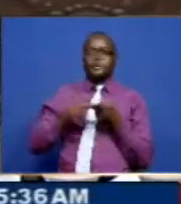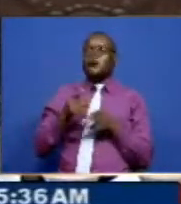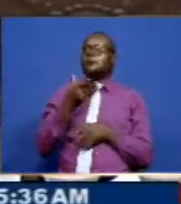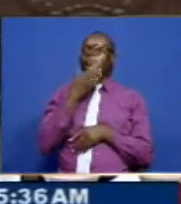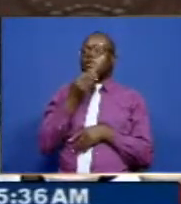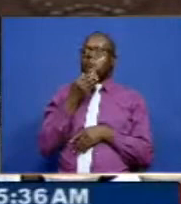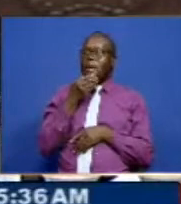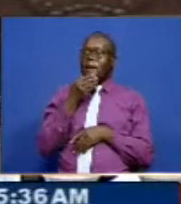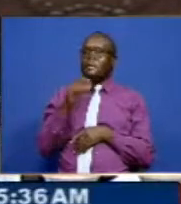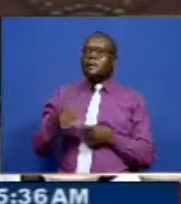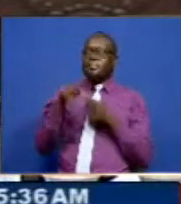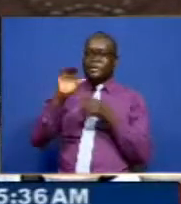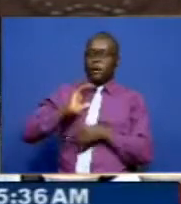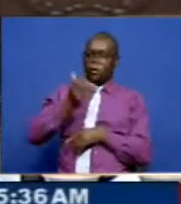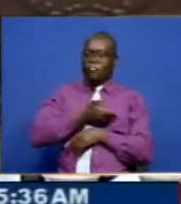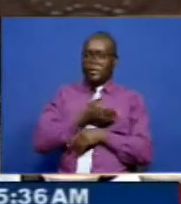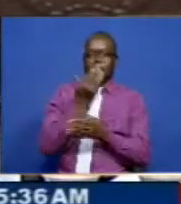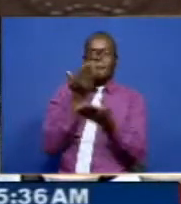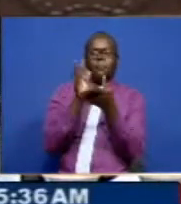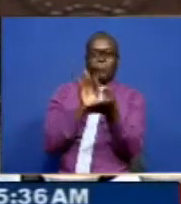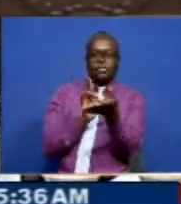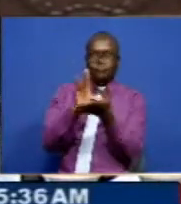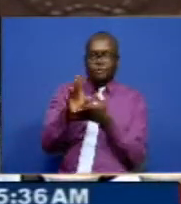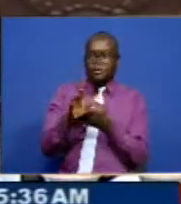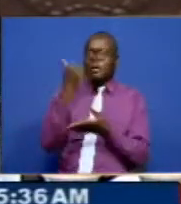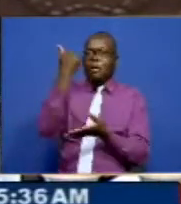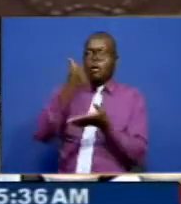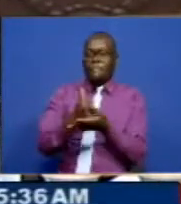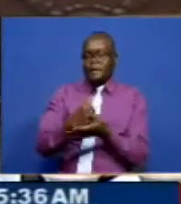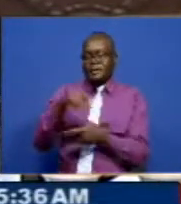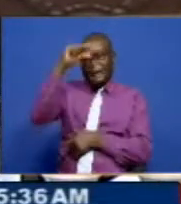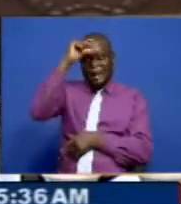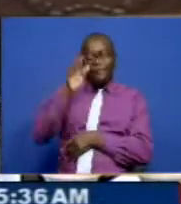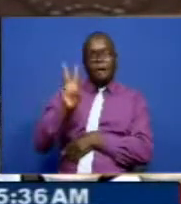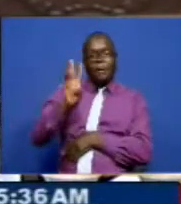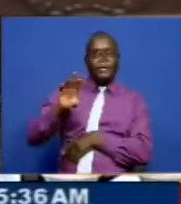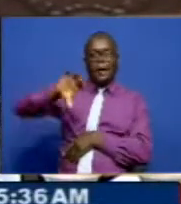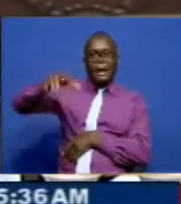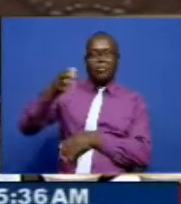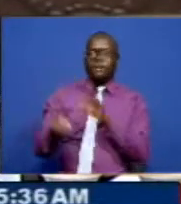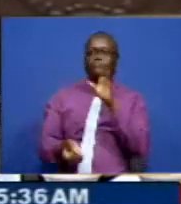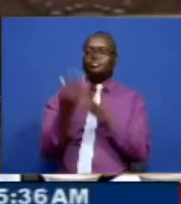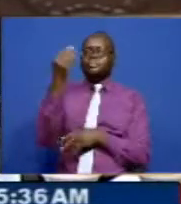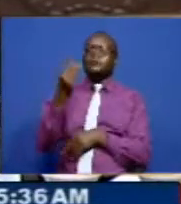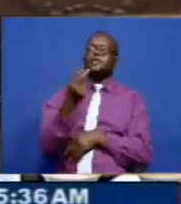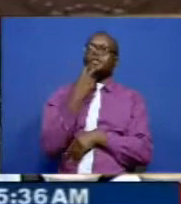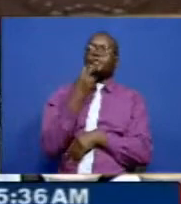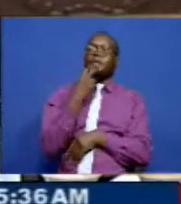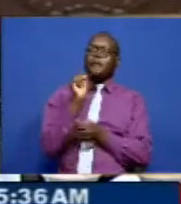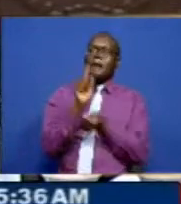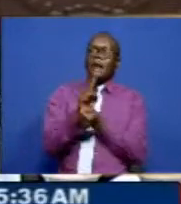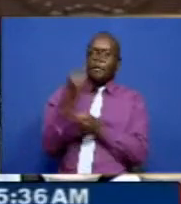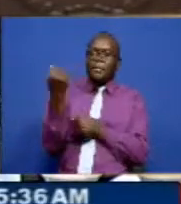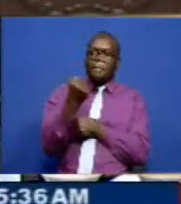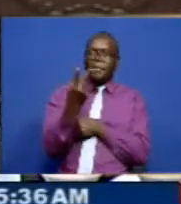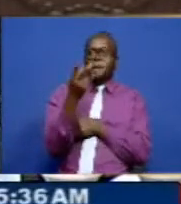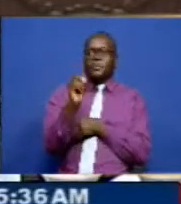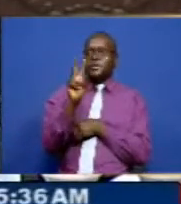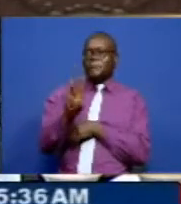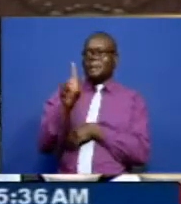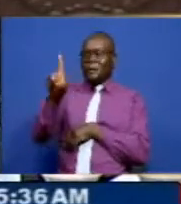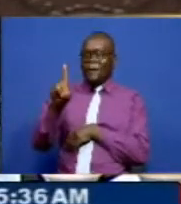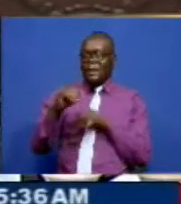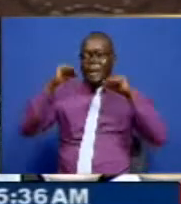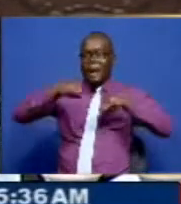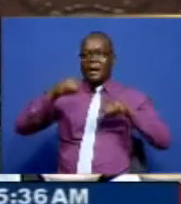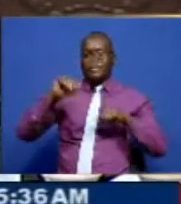the proposed removal from office of the Governor of Wajir County was established on Tuesday, 11th May 2021 by resolution